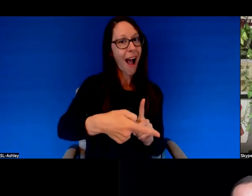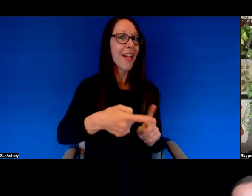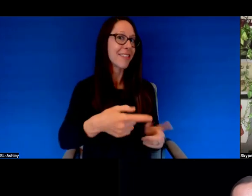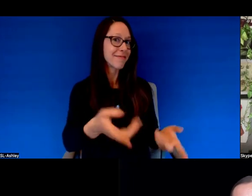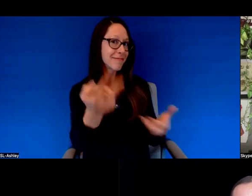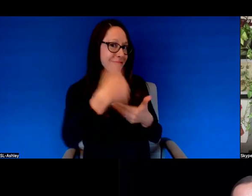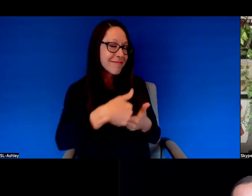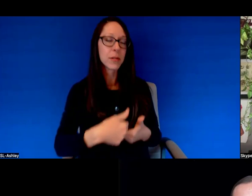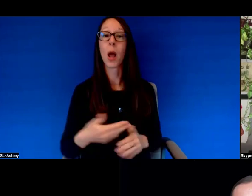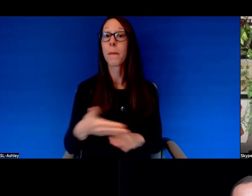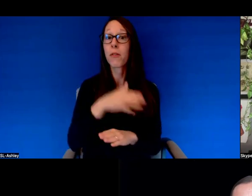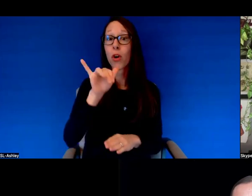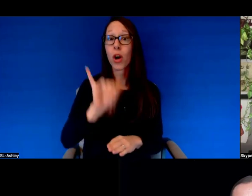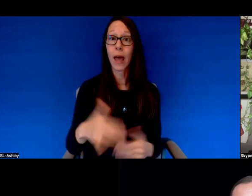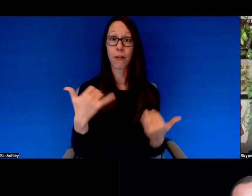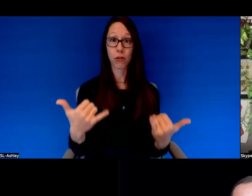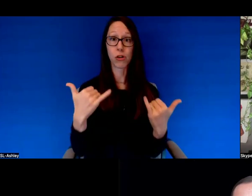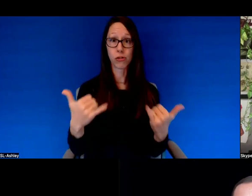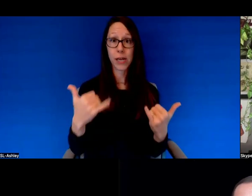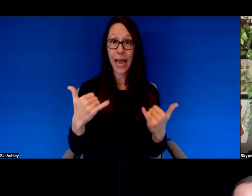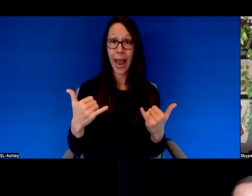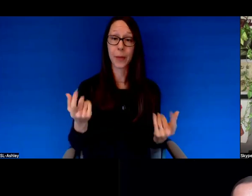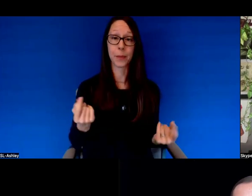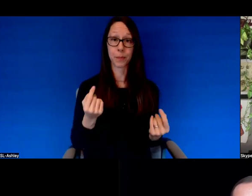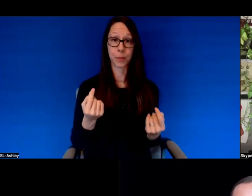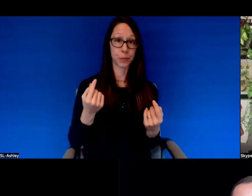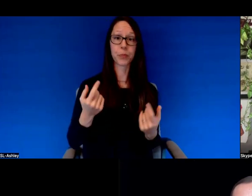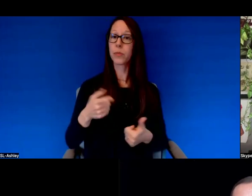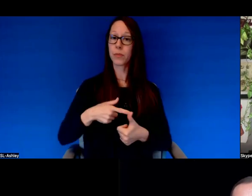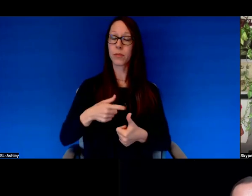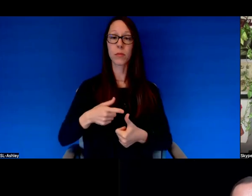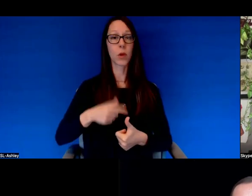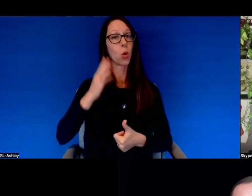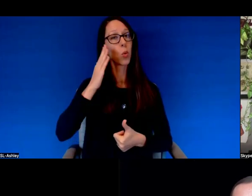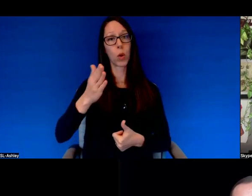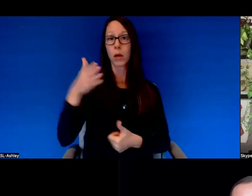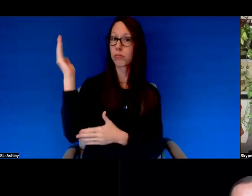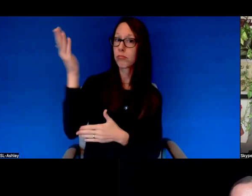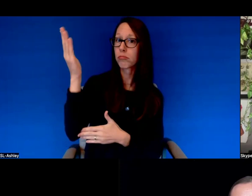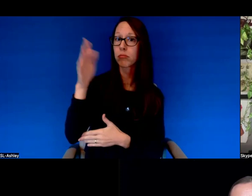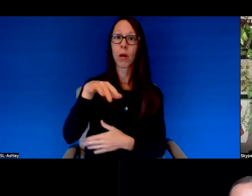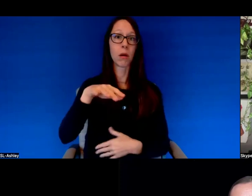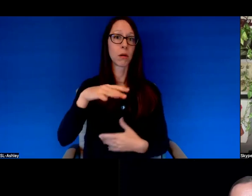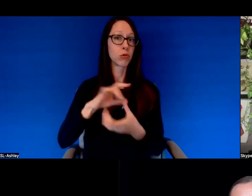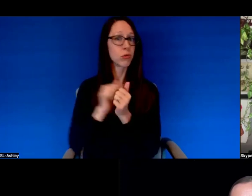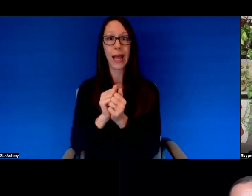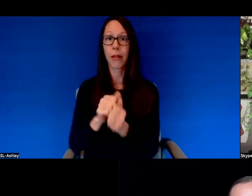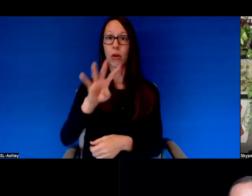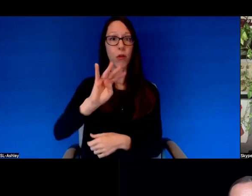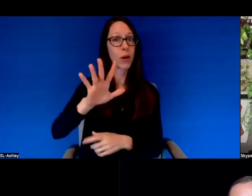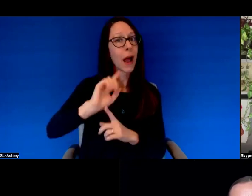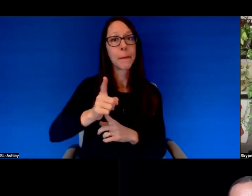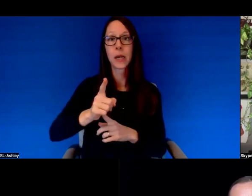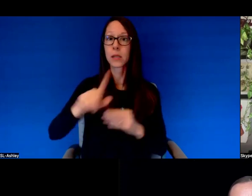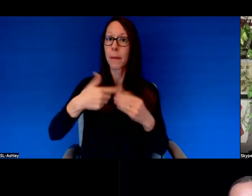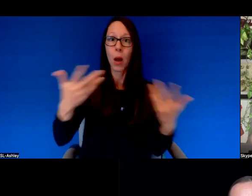the meantime, for housekeeping for today, the way this works, we're going to be talking for about the next 45 minutes all about growing